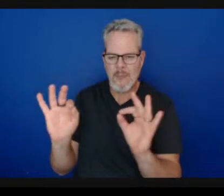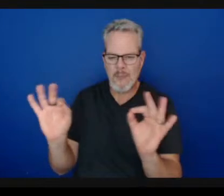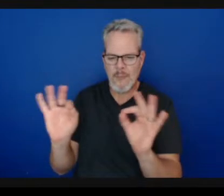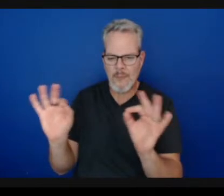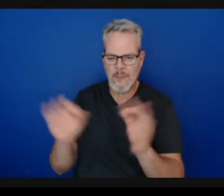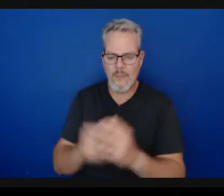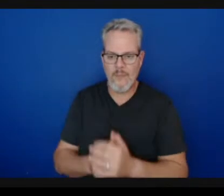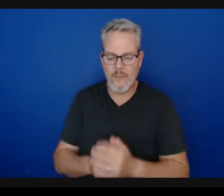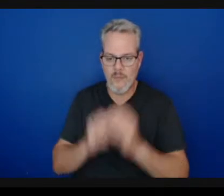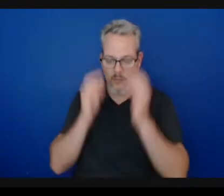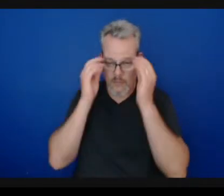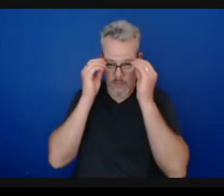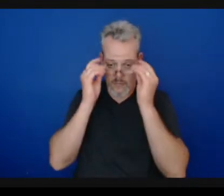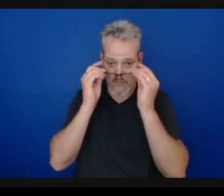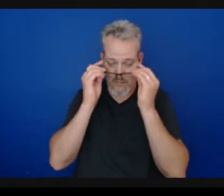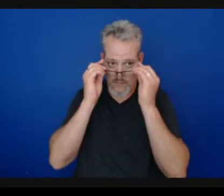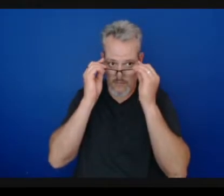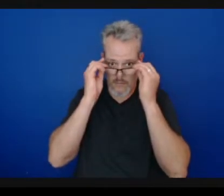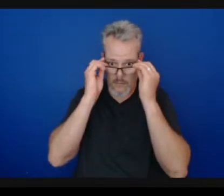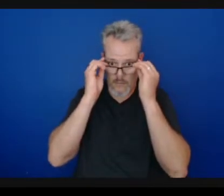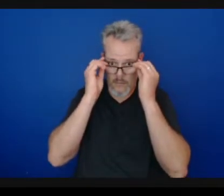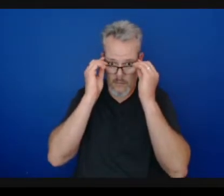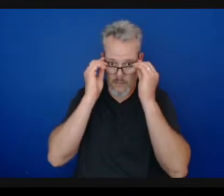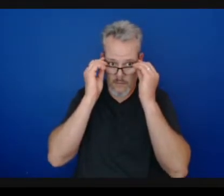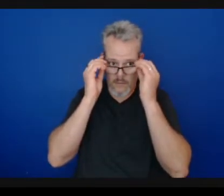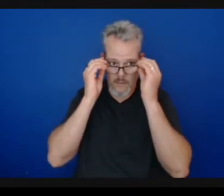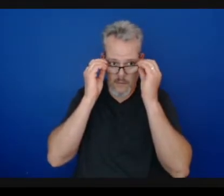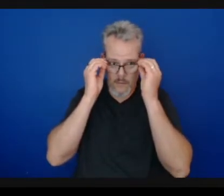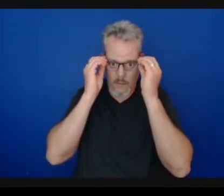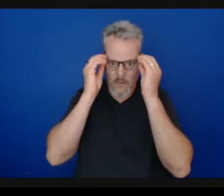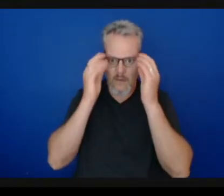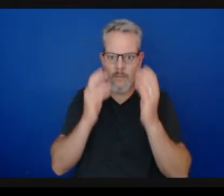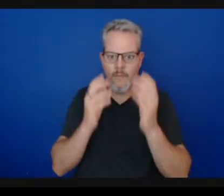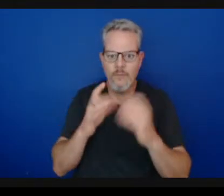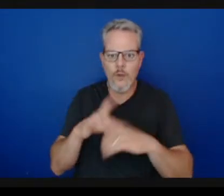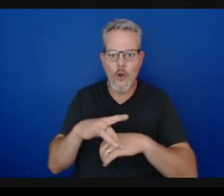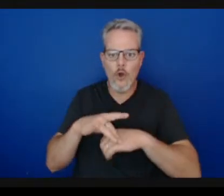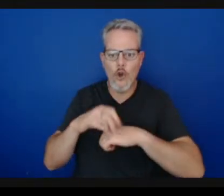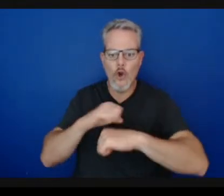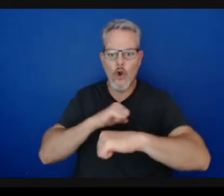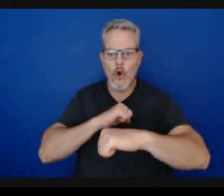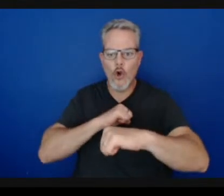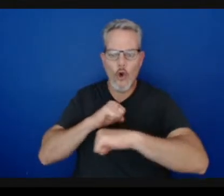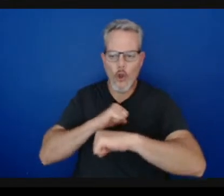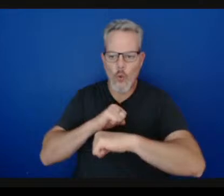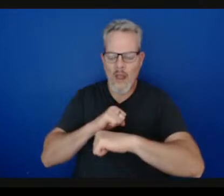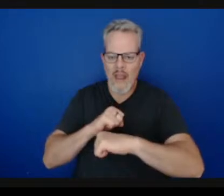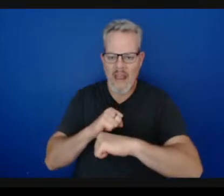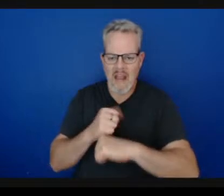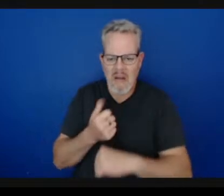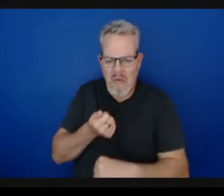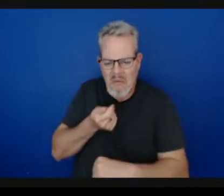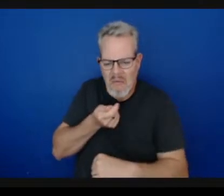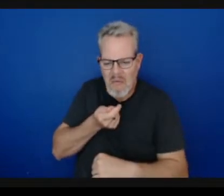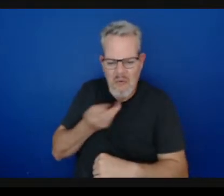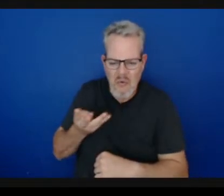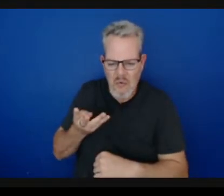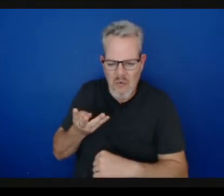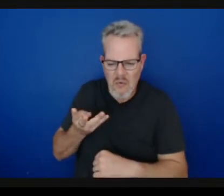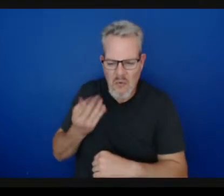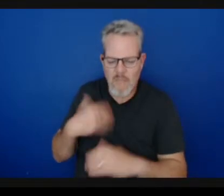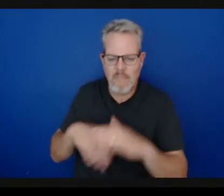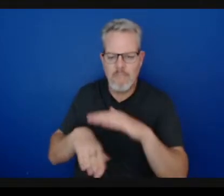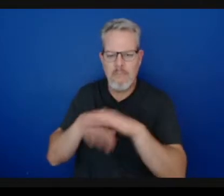All right, so earthquake rates for the last month. Per day, the maximum was 7. Very, very few earthquakes. Over the last